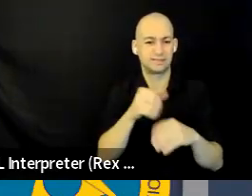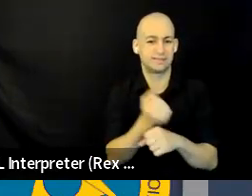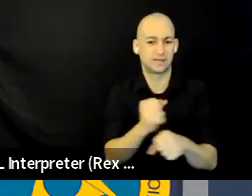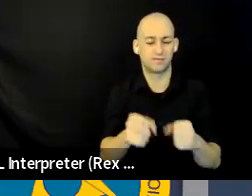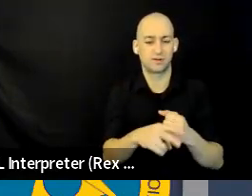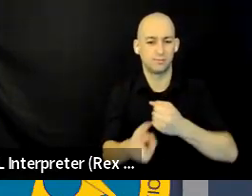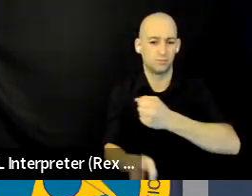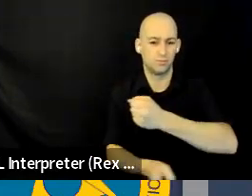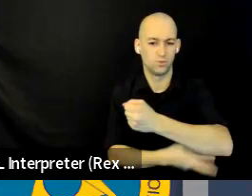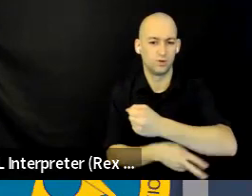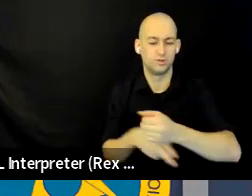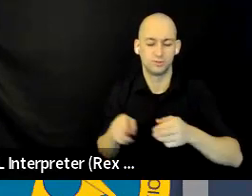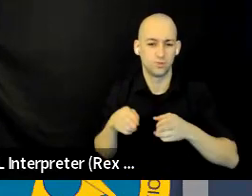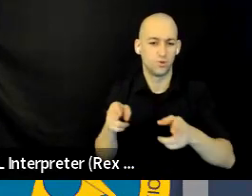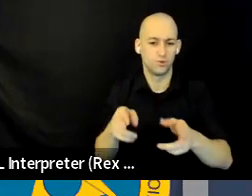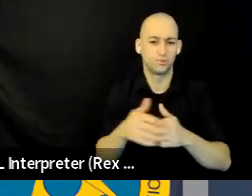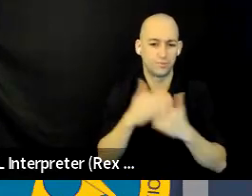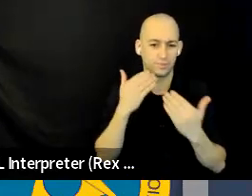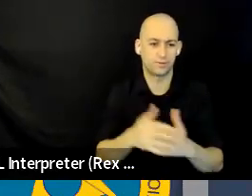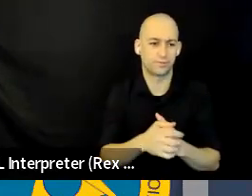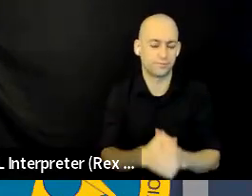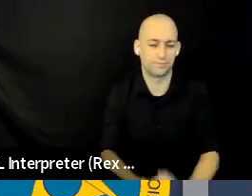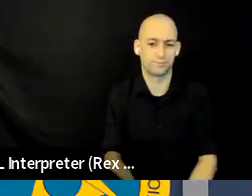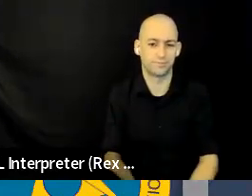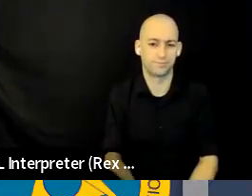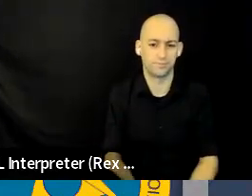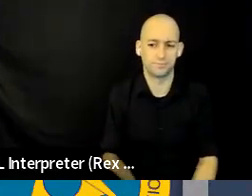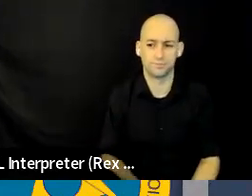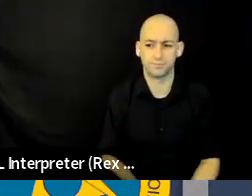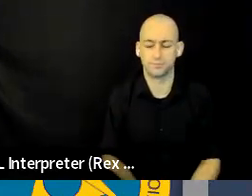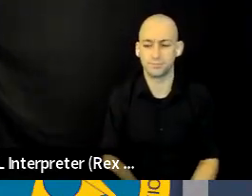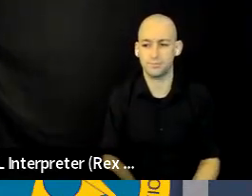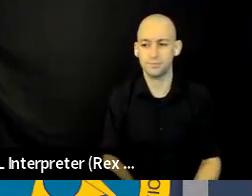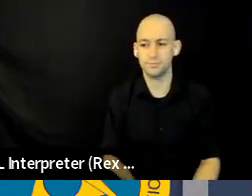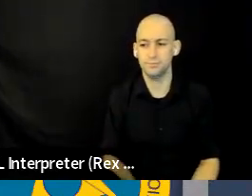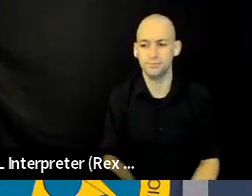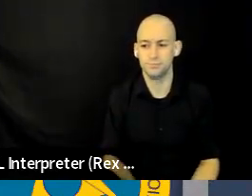you. Thank you. Next up, we have Kiana Valentine.